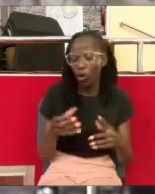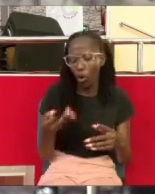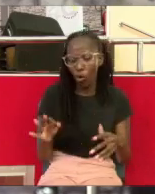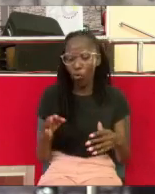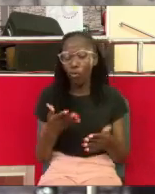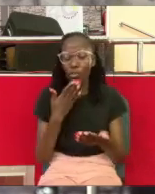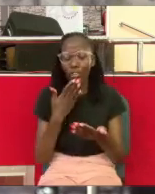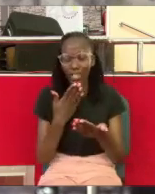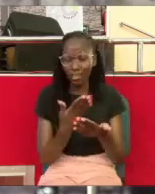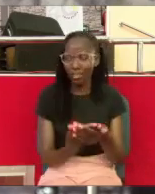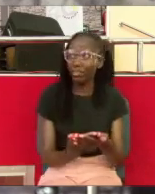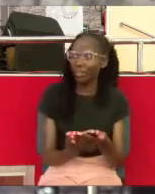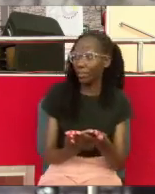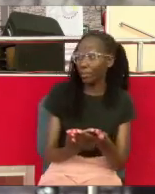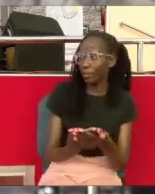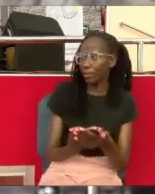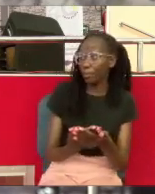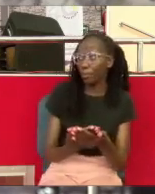thanksgiving.